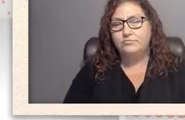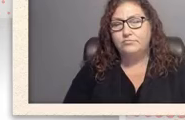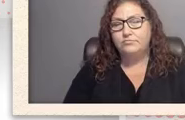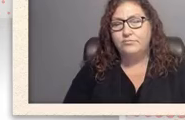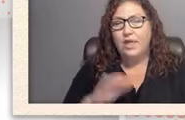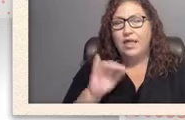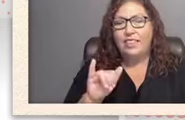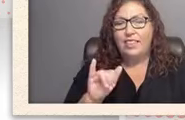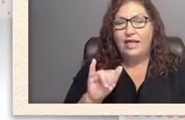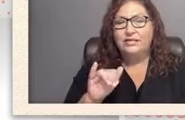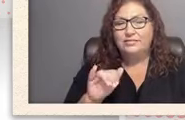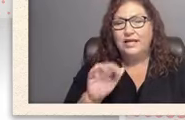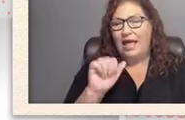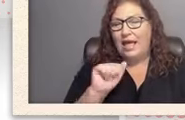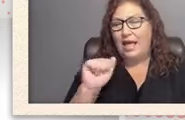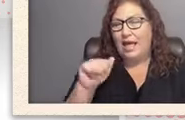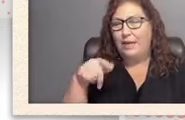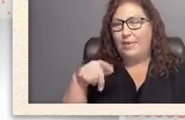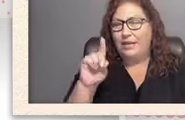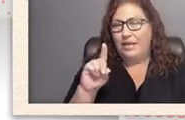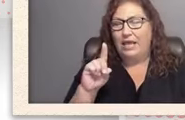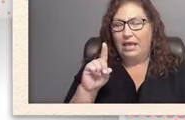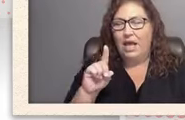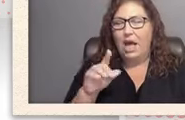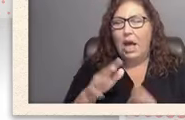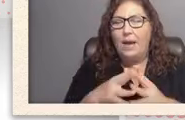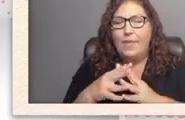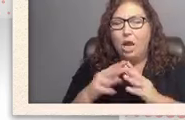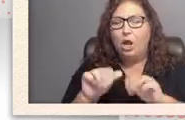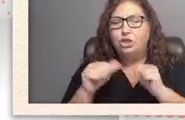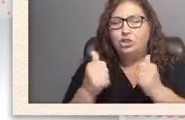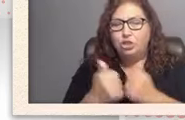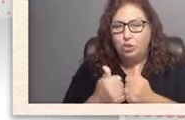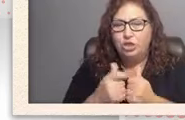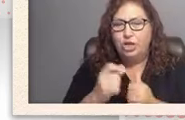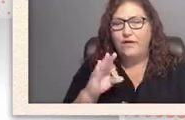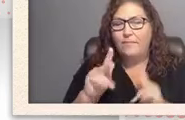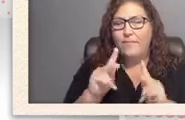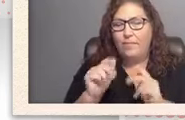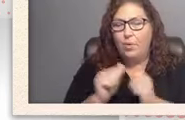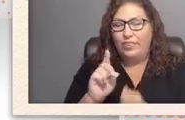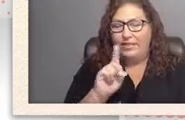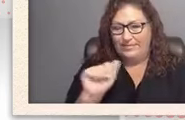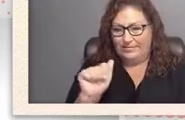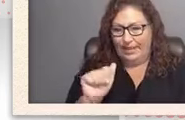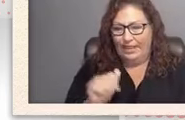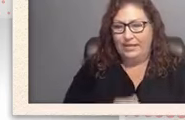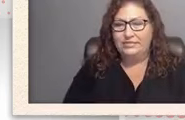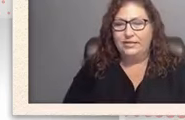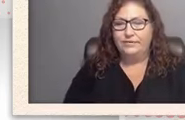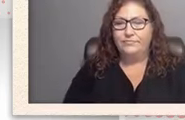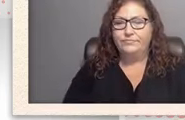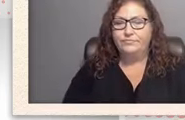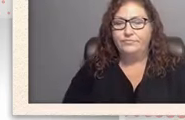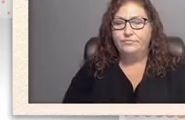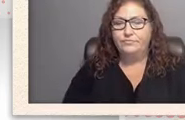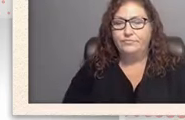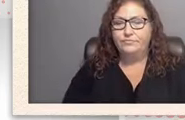AAPD, the American Association of People with Disabilities.